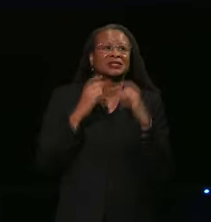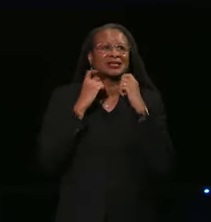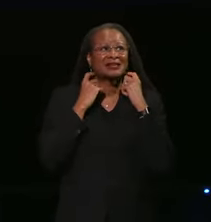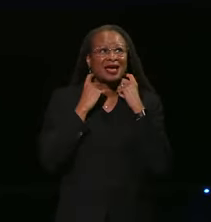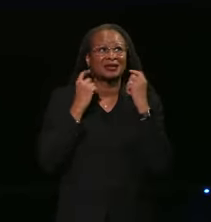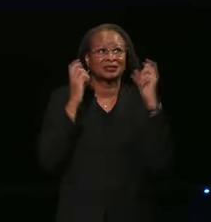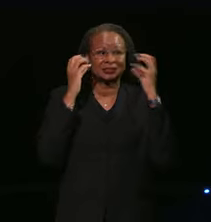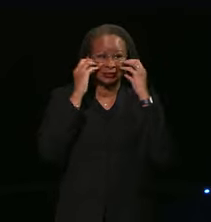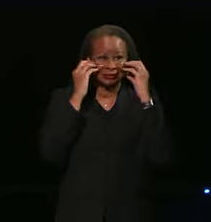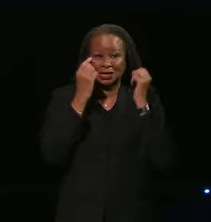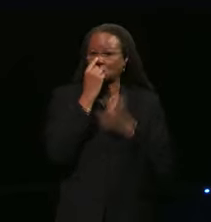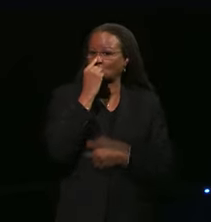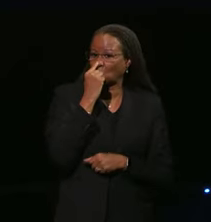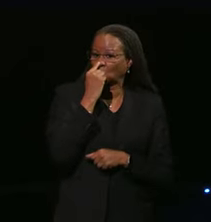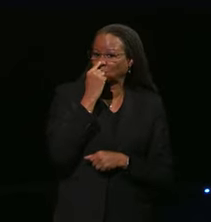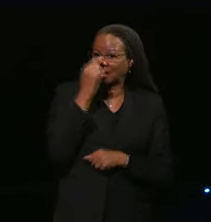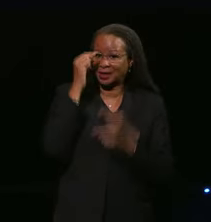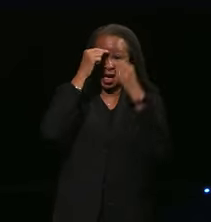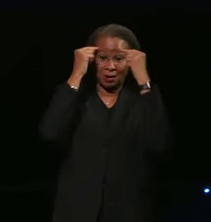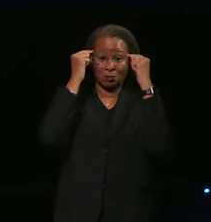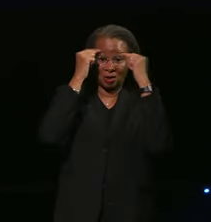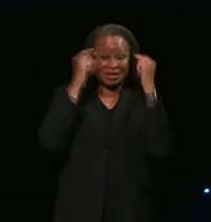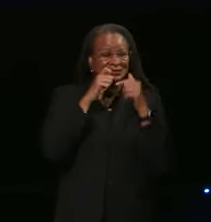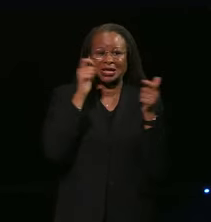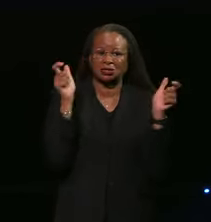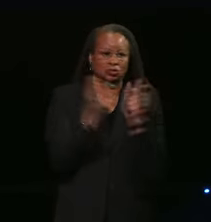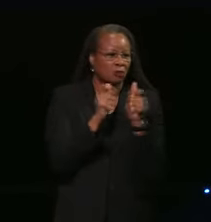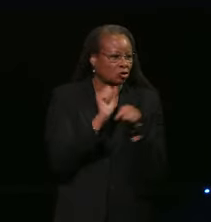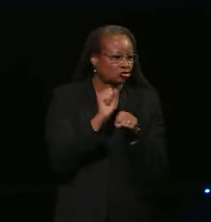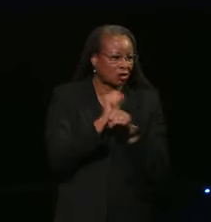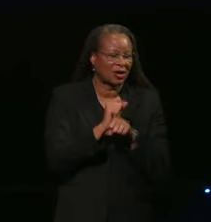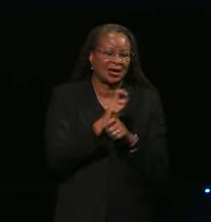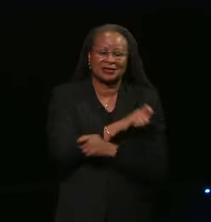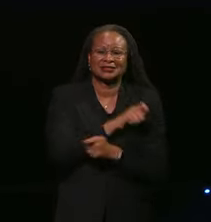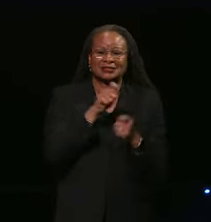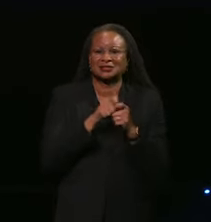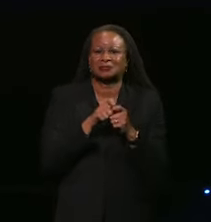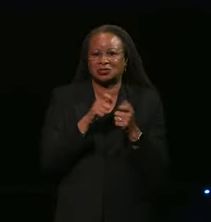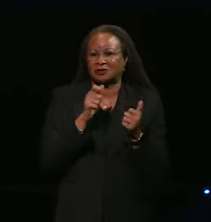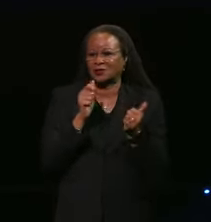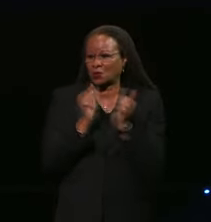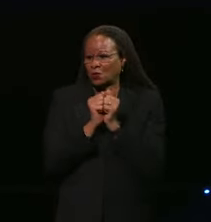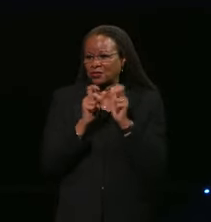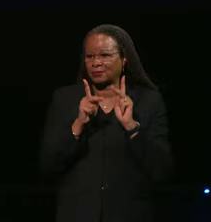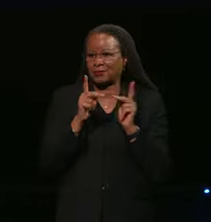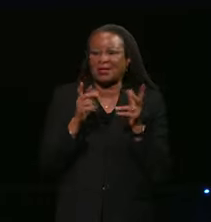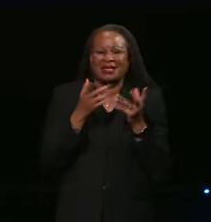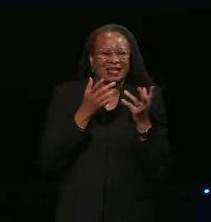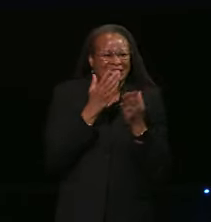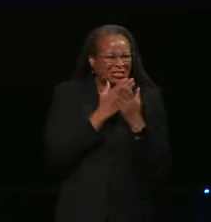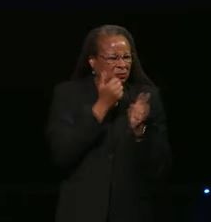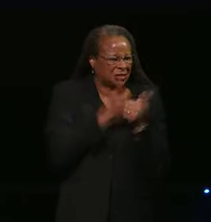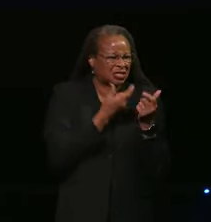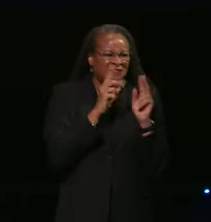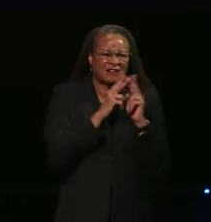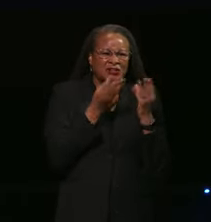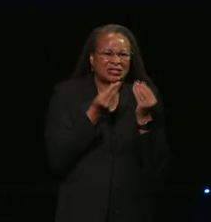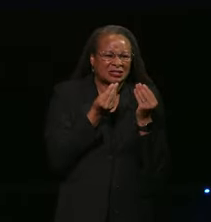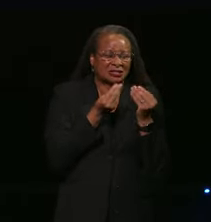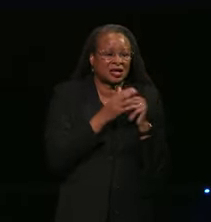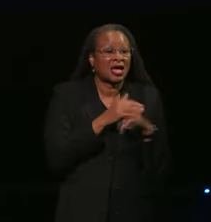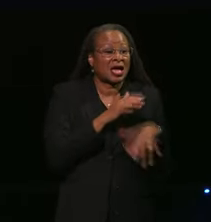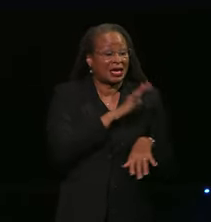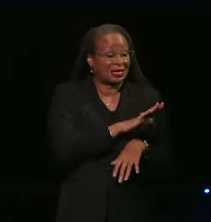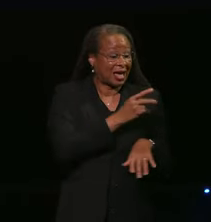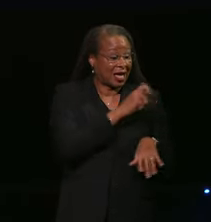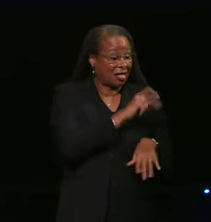nose and eye bags. So it wasn't a small job, and especially with the pieces being as soft as they were, and Helen's skin as well